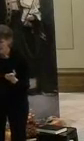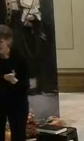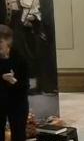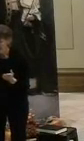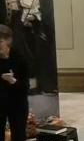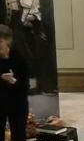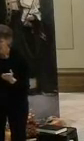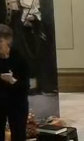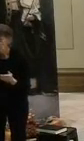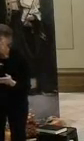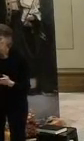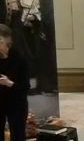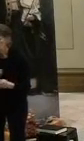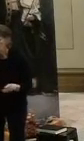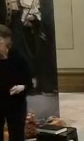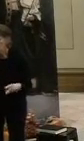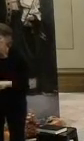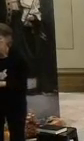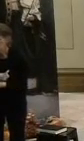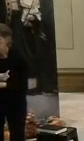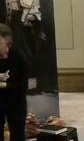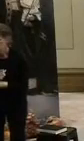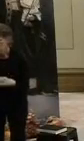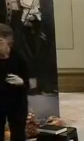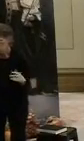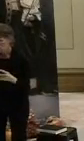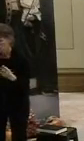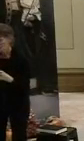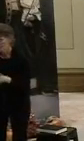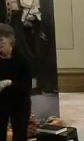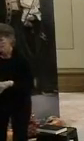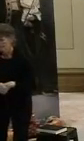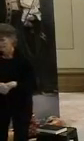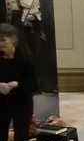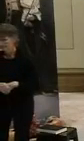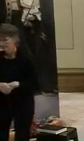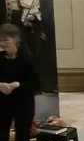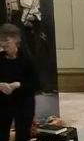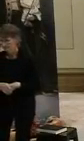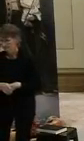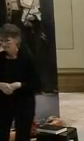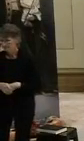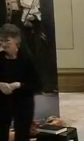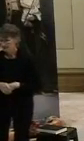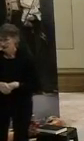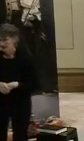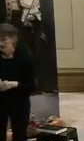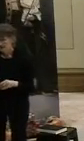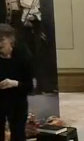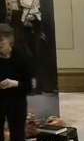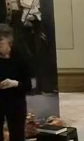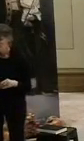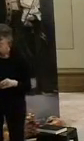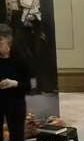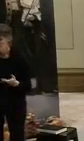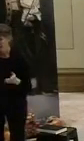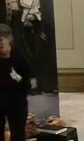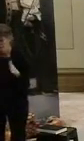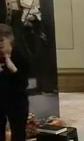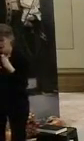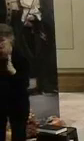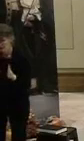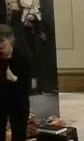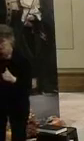to come." He was a prophet, wasn't he? Because we had World War II, which saw even worse